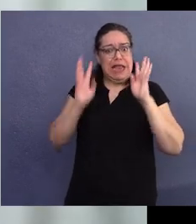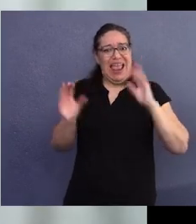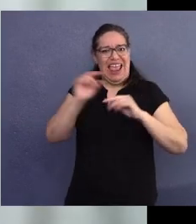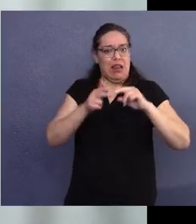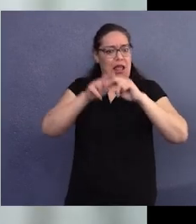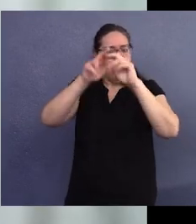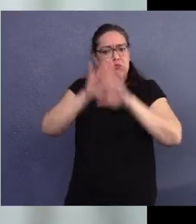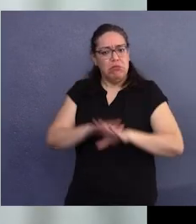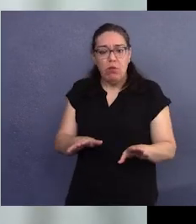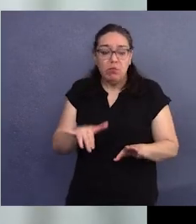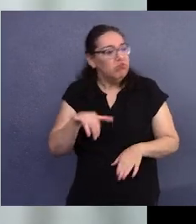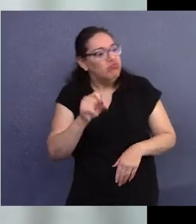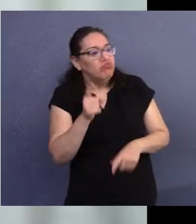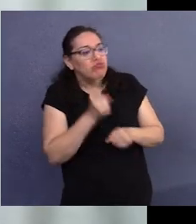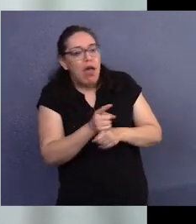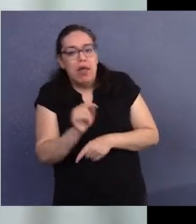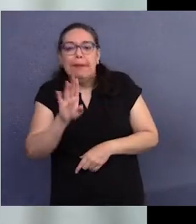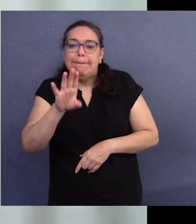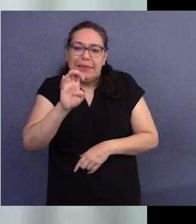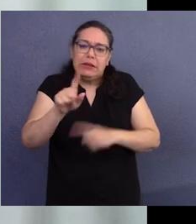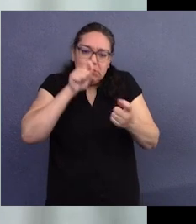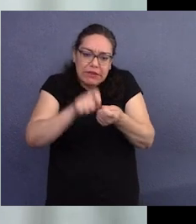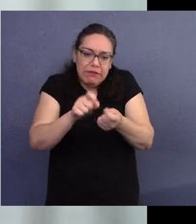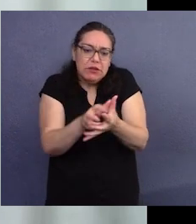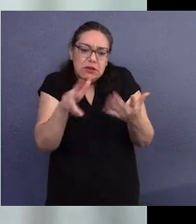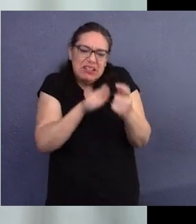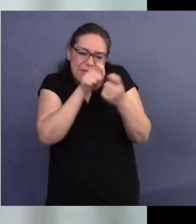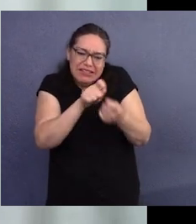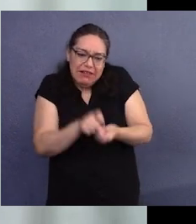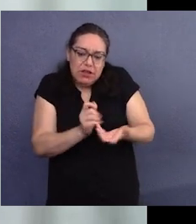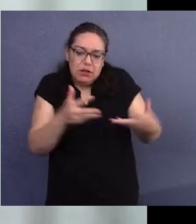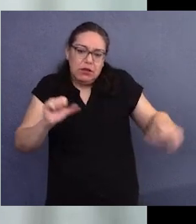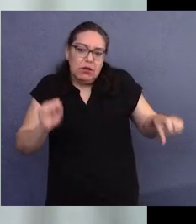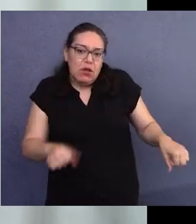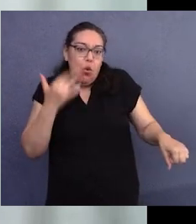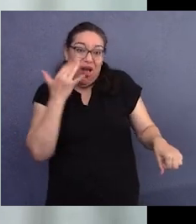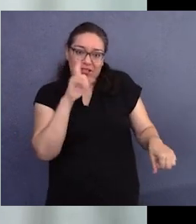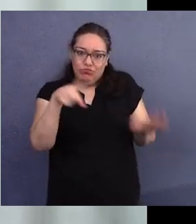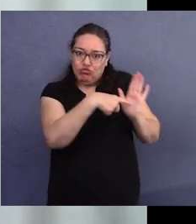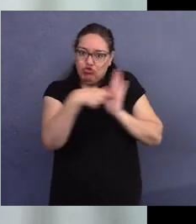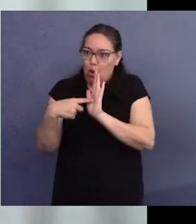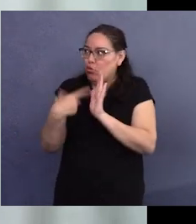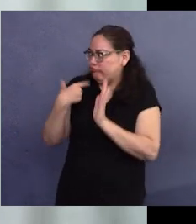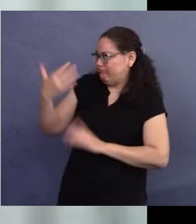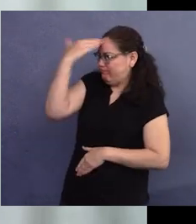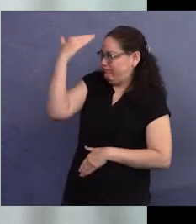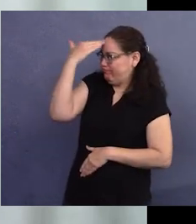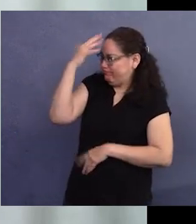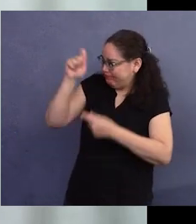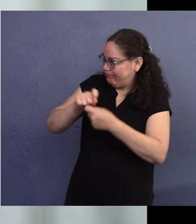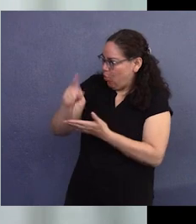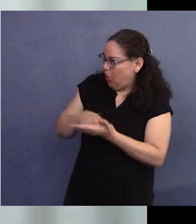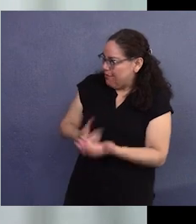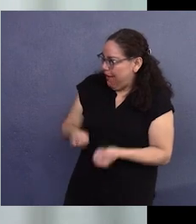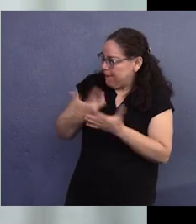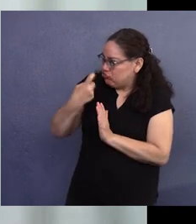as specific as you can, because then it shows how well you are connected to what your real costs are, because then it'll show that